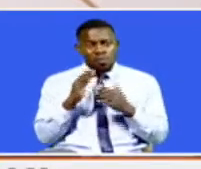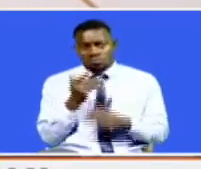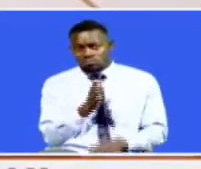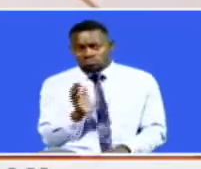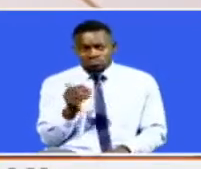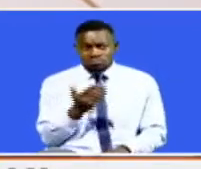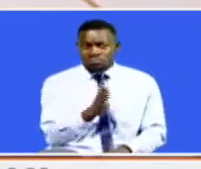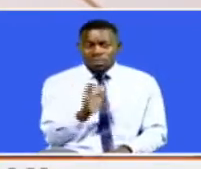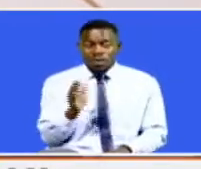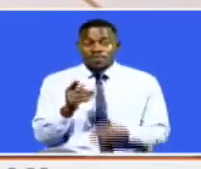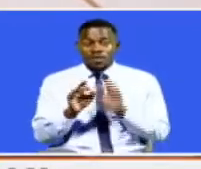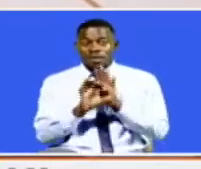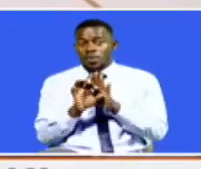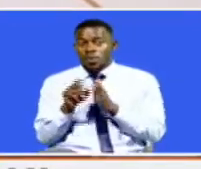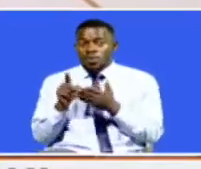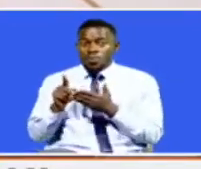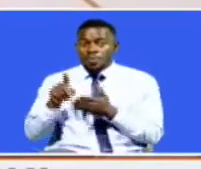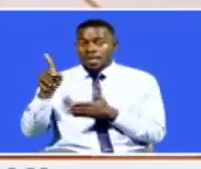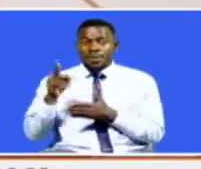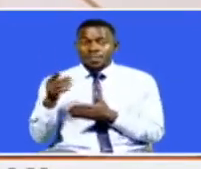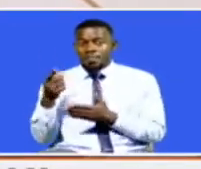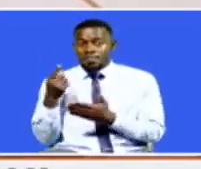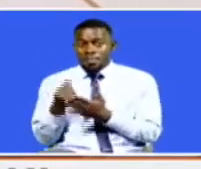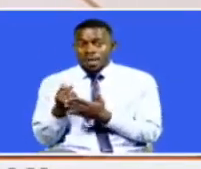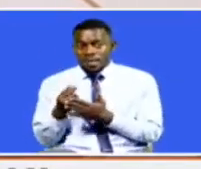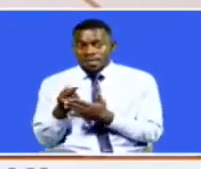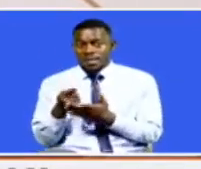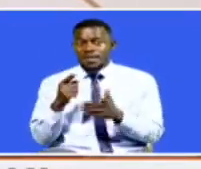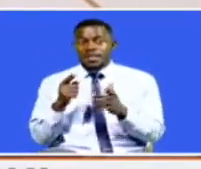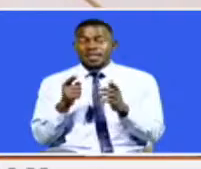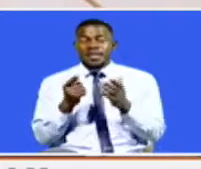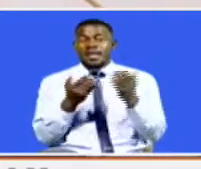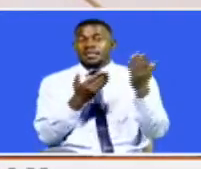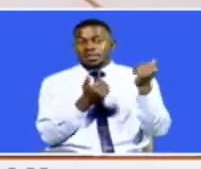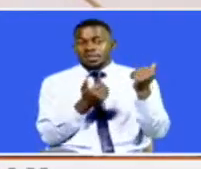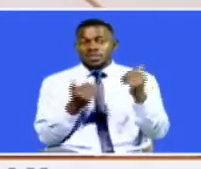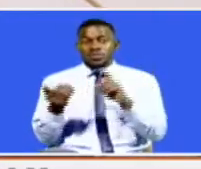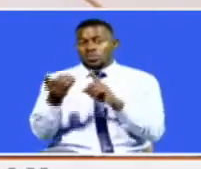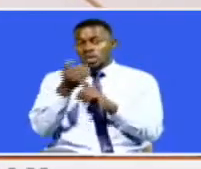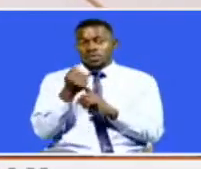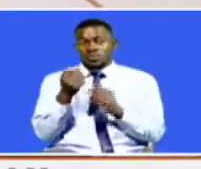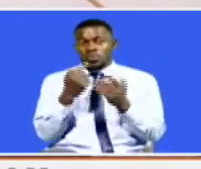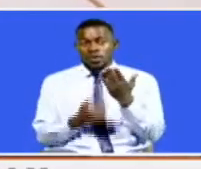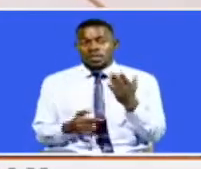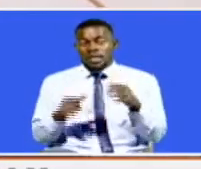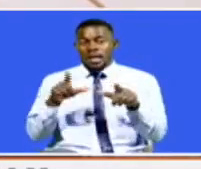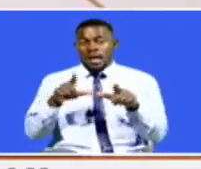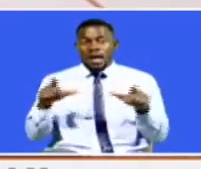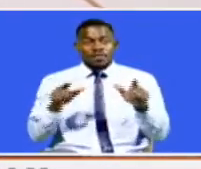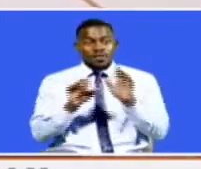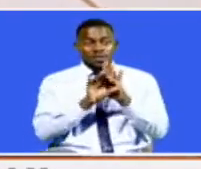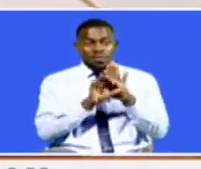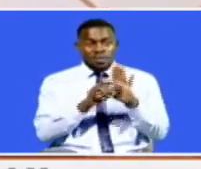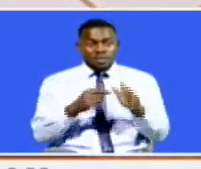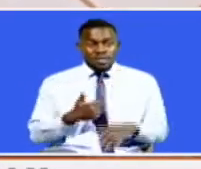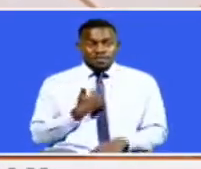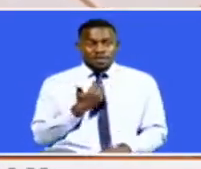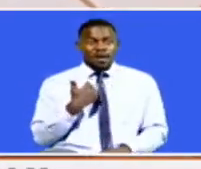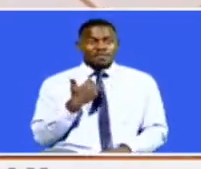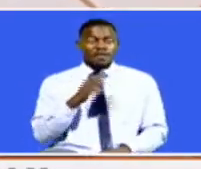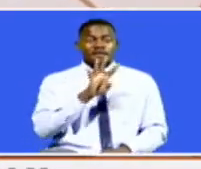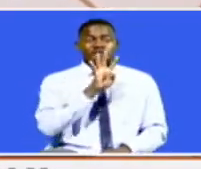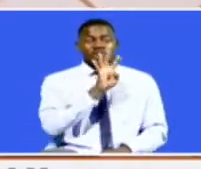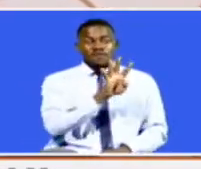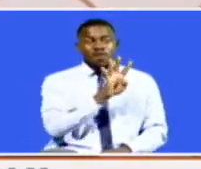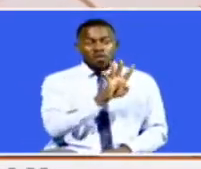title deeds. In fact, I have 4 plots in Juja. Till now, they haven't given me the title deeds. So